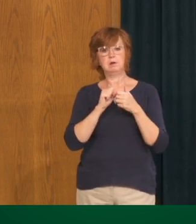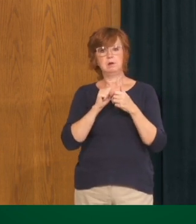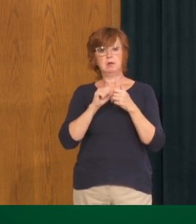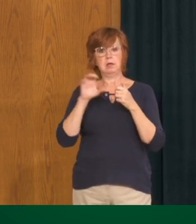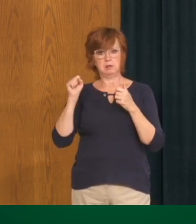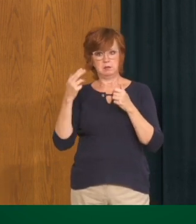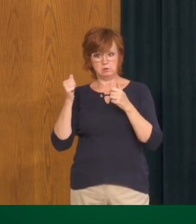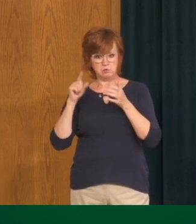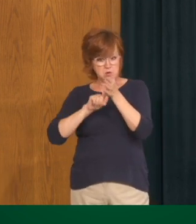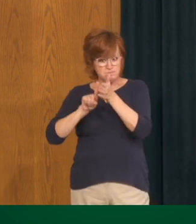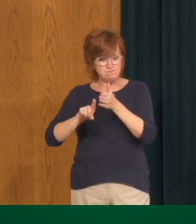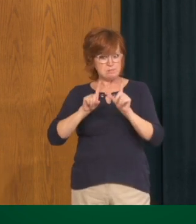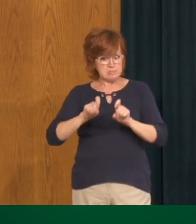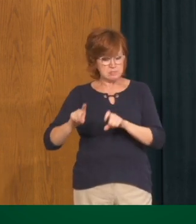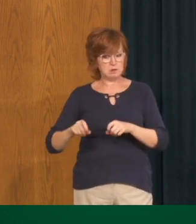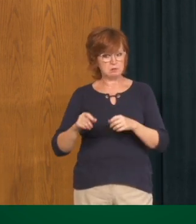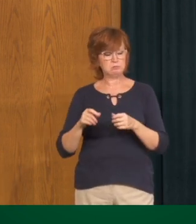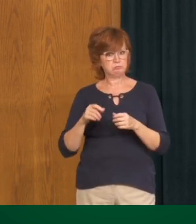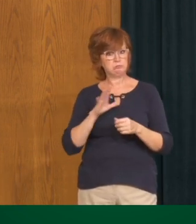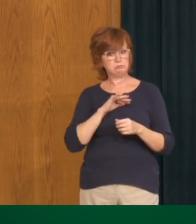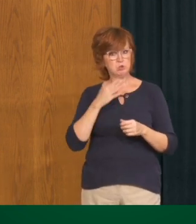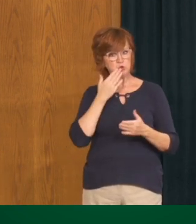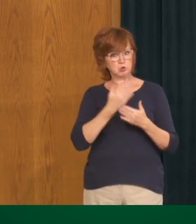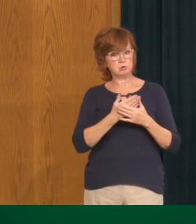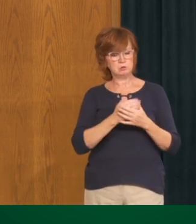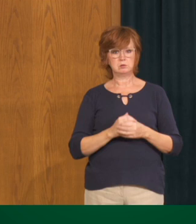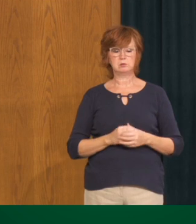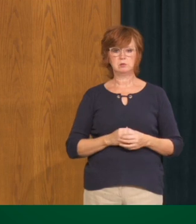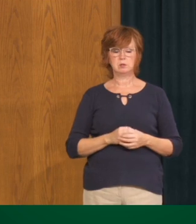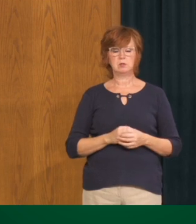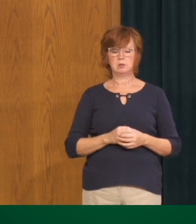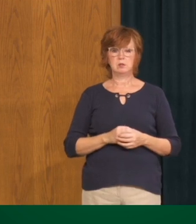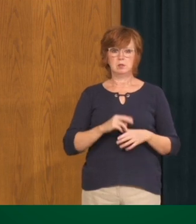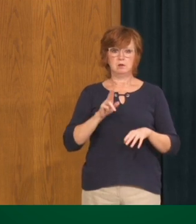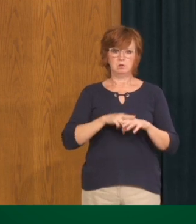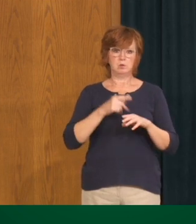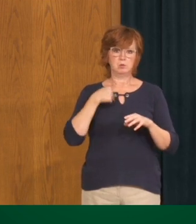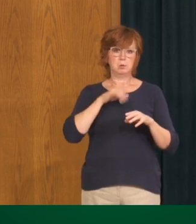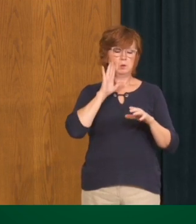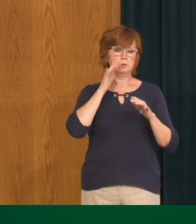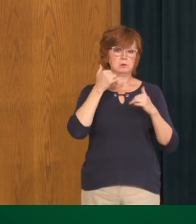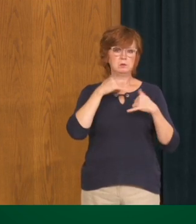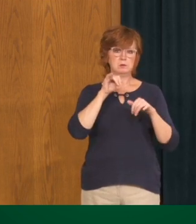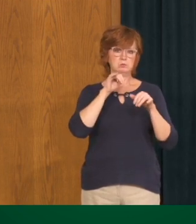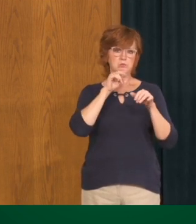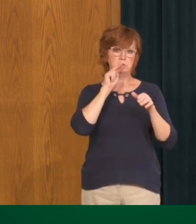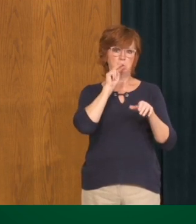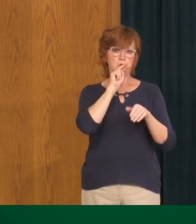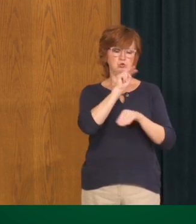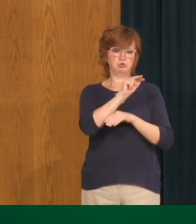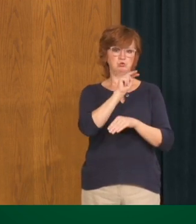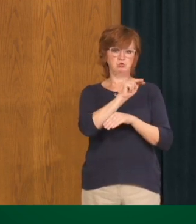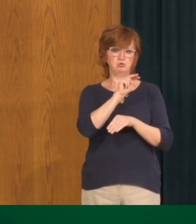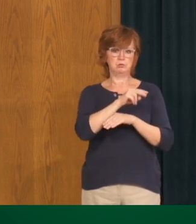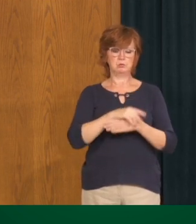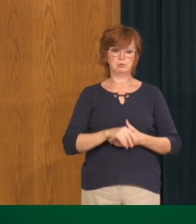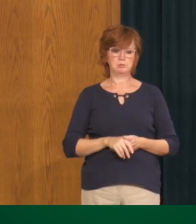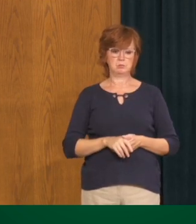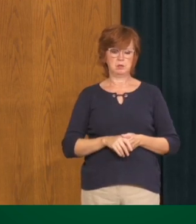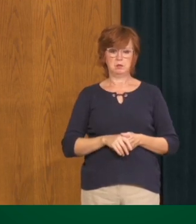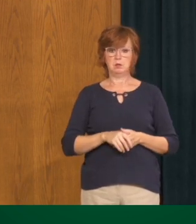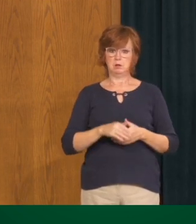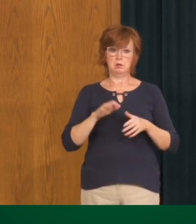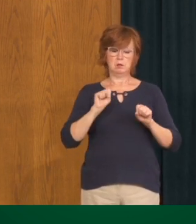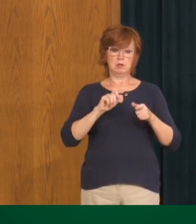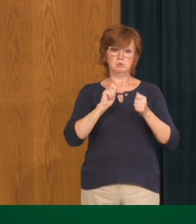use judiciously and where appropriate, but we'll continue to monitor these and other options. And I want